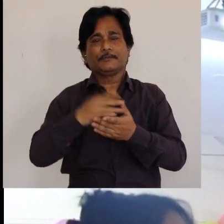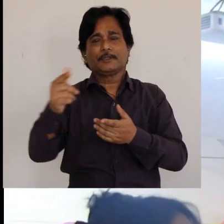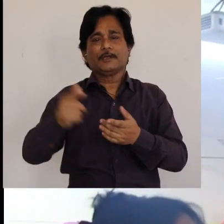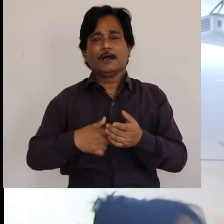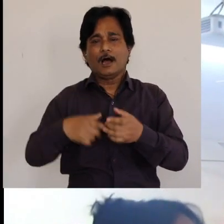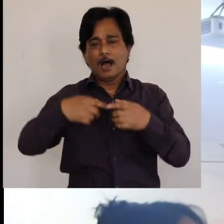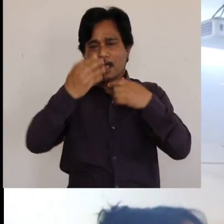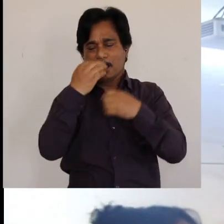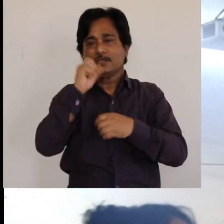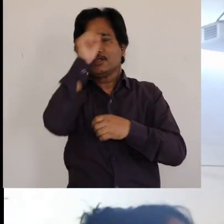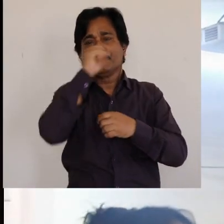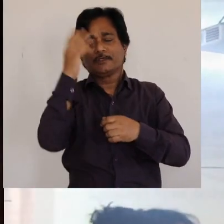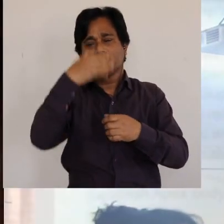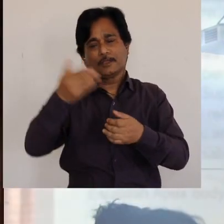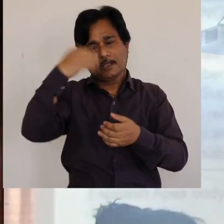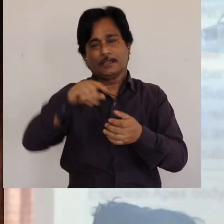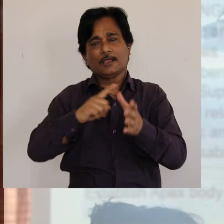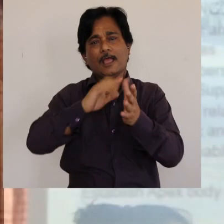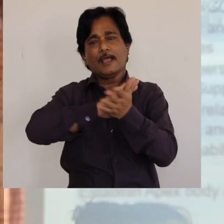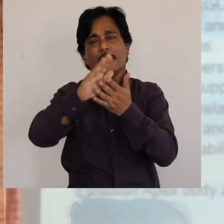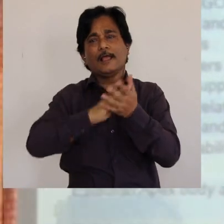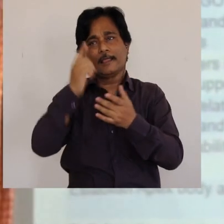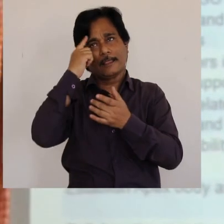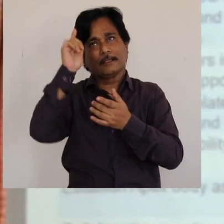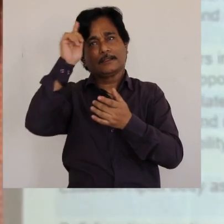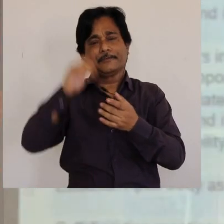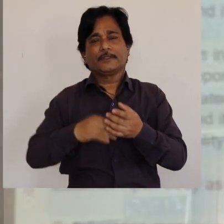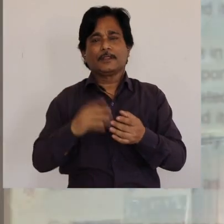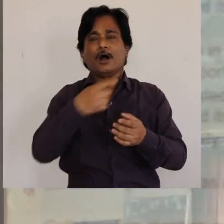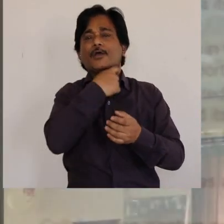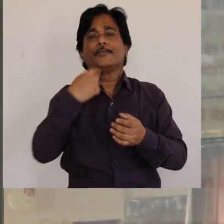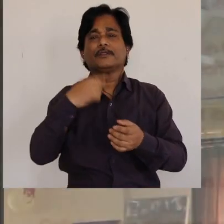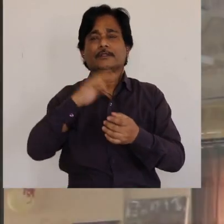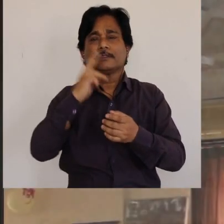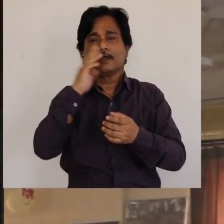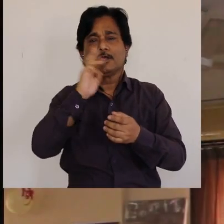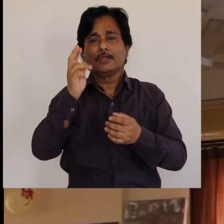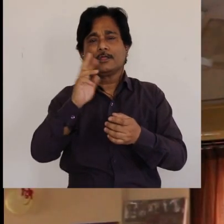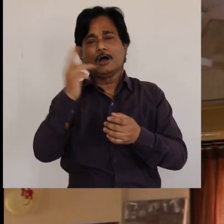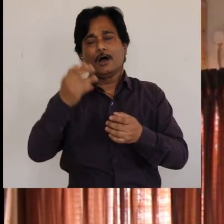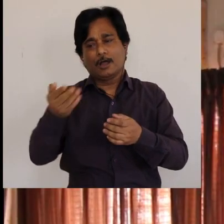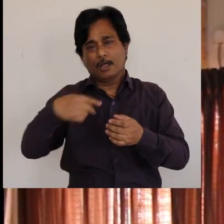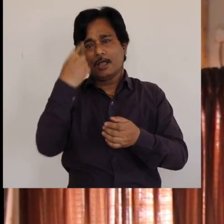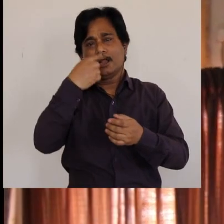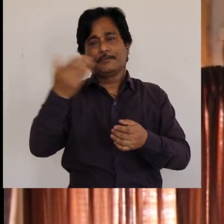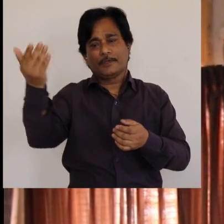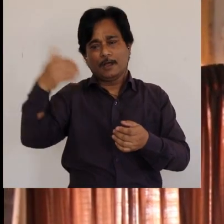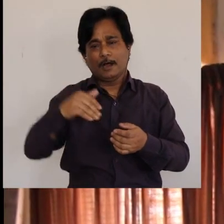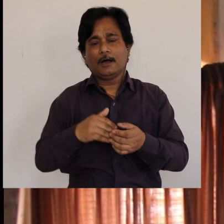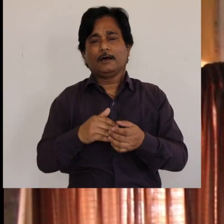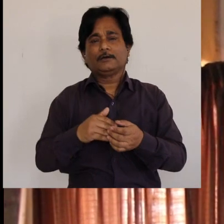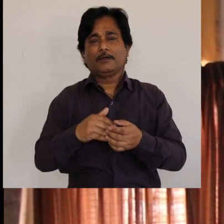their community in the light of AHI philosophy. As part of the follow-up of the training, all the participating AHI alumni